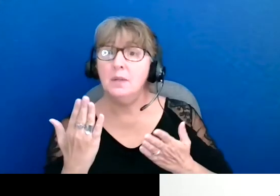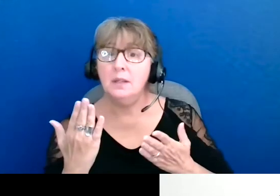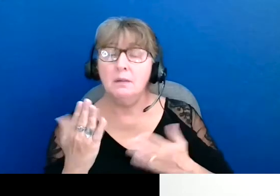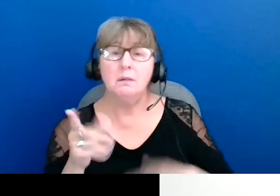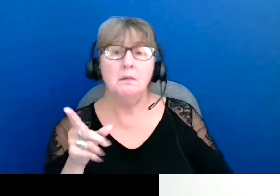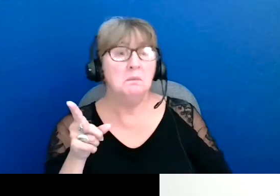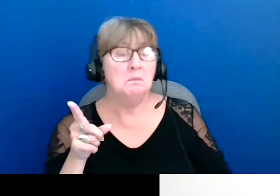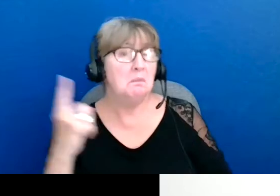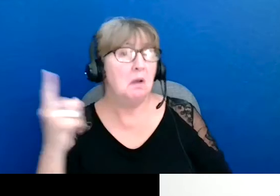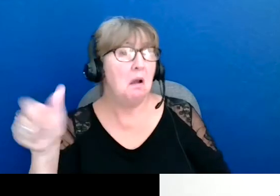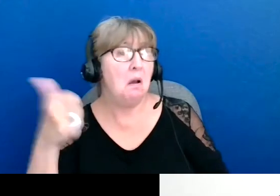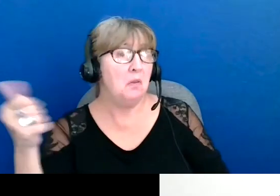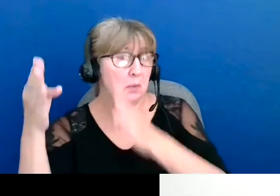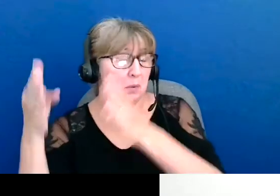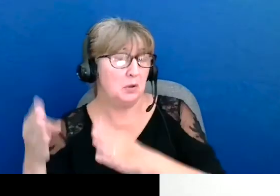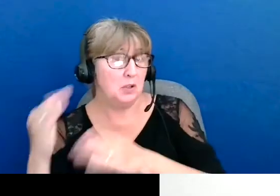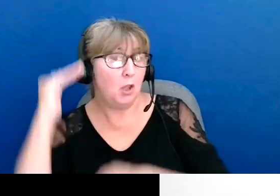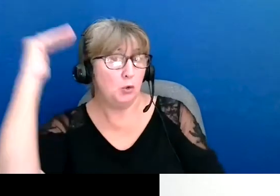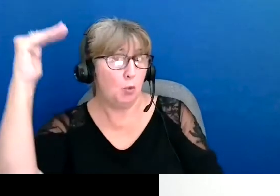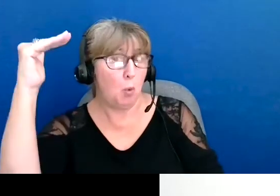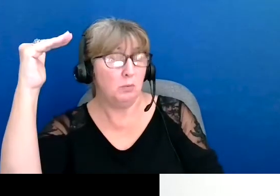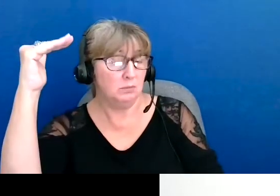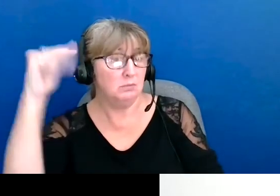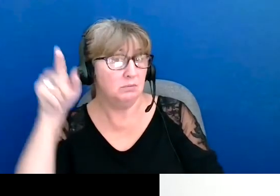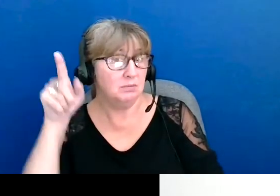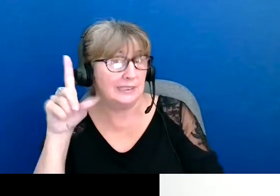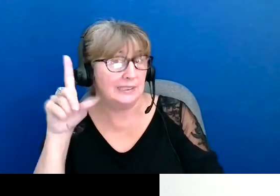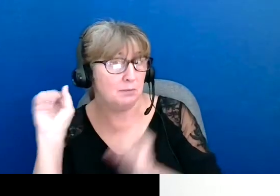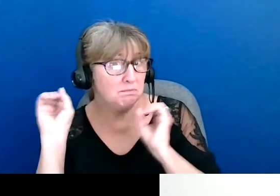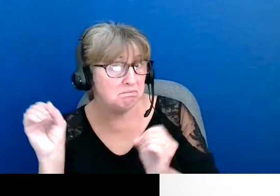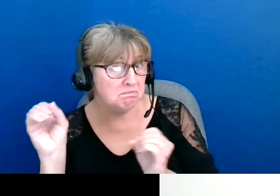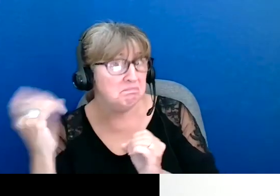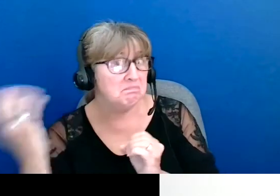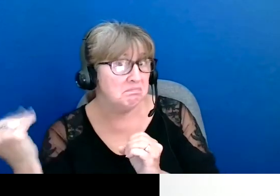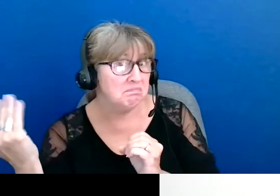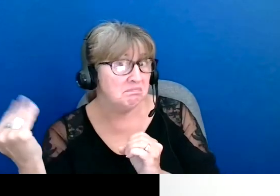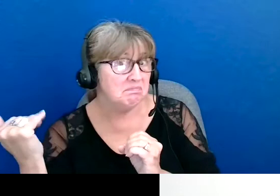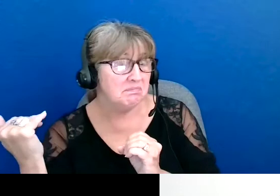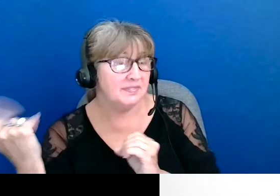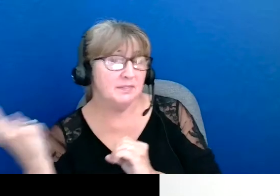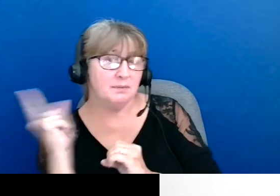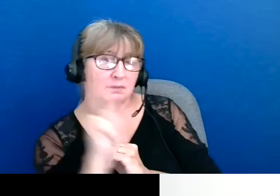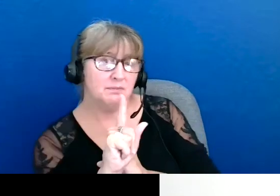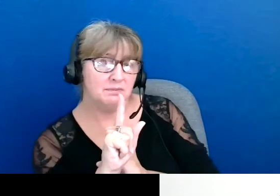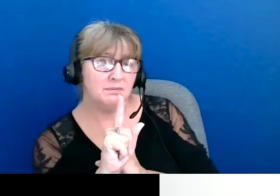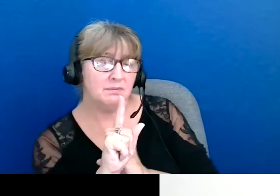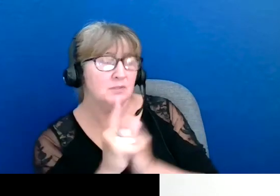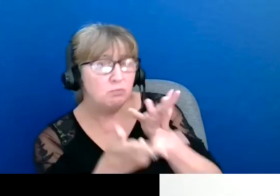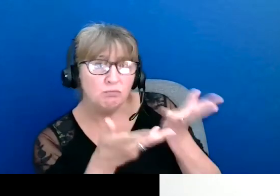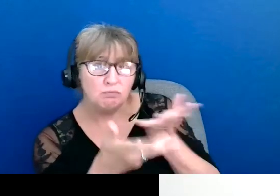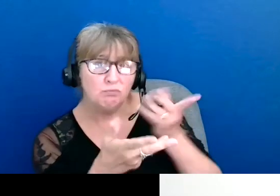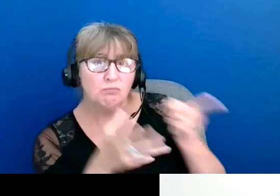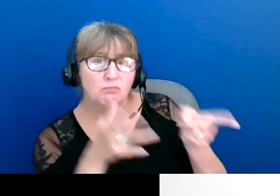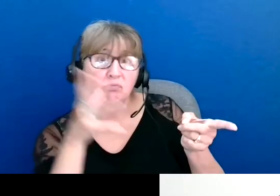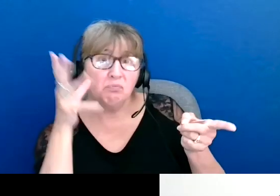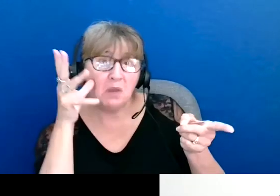a non-disabled adult. So I asked the program manager to sit down with my parents and talk to